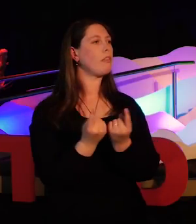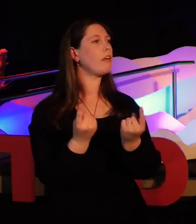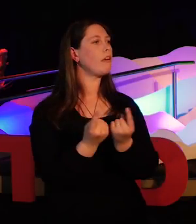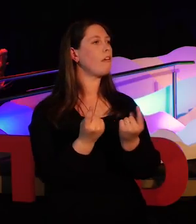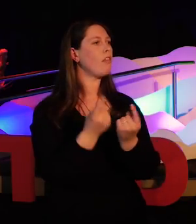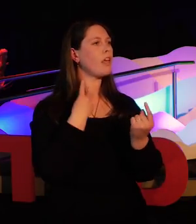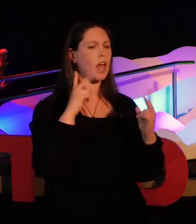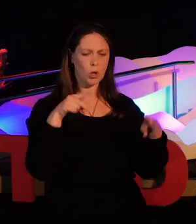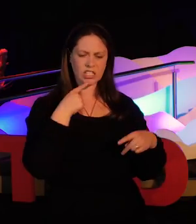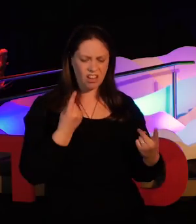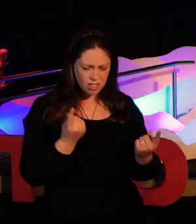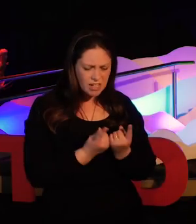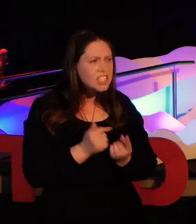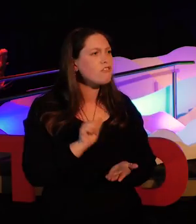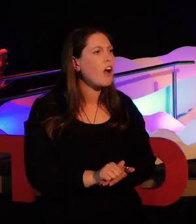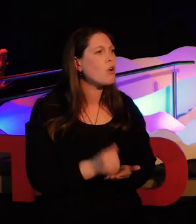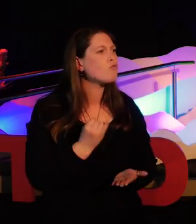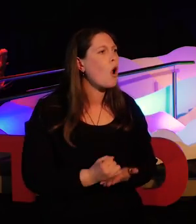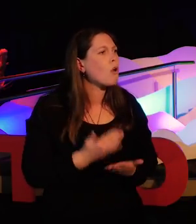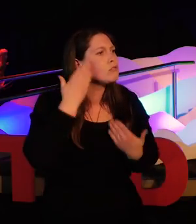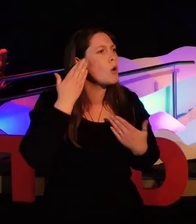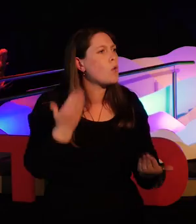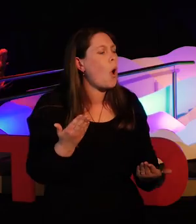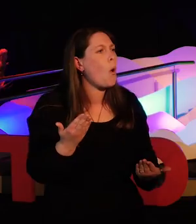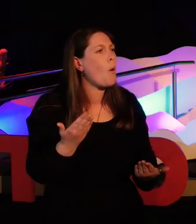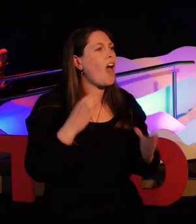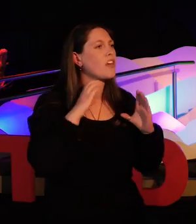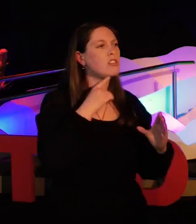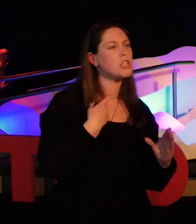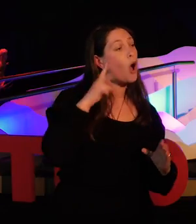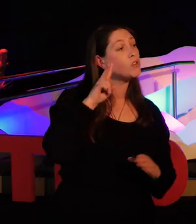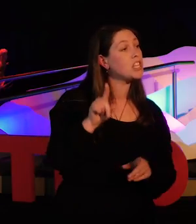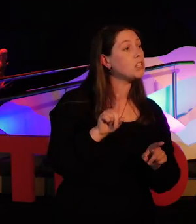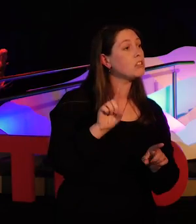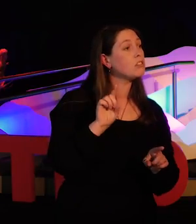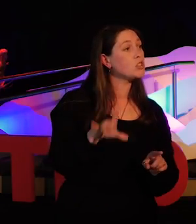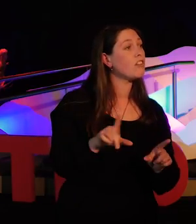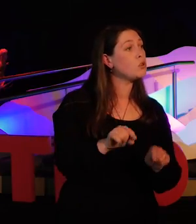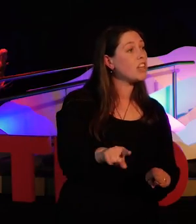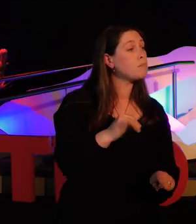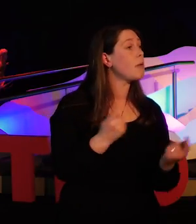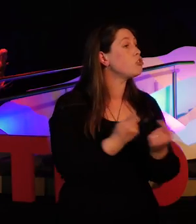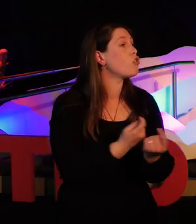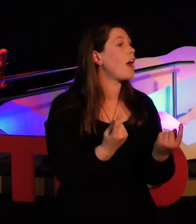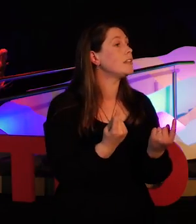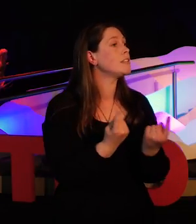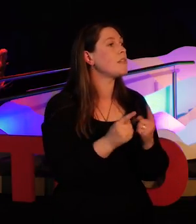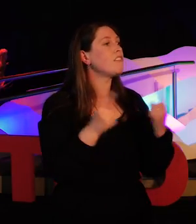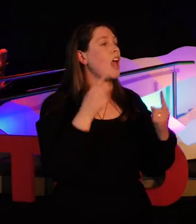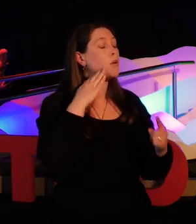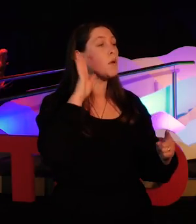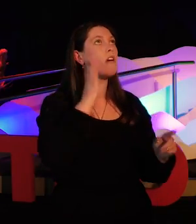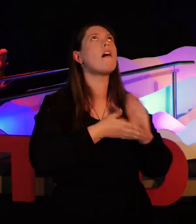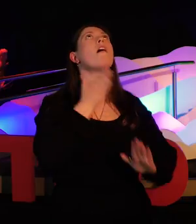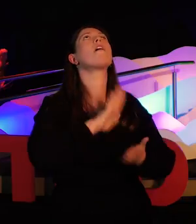and have a look at, is this the right stuff? And the coach plays things back. Hey, have you noticed? You might want to try this. And, oh, it makes sense